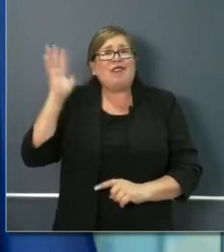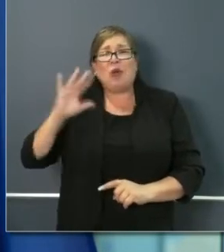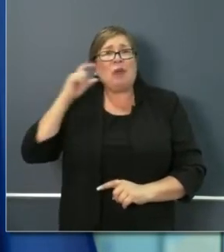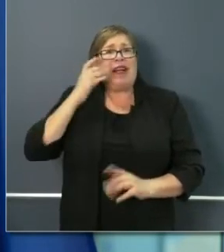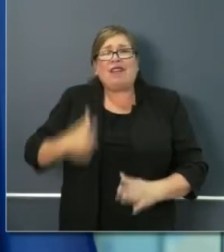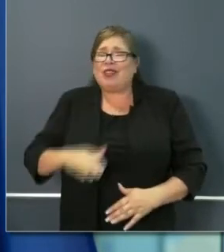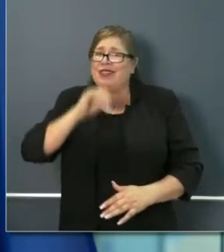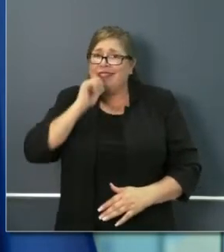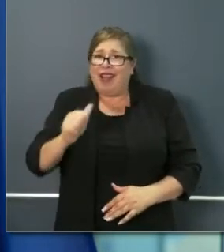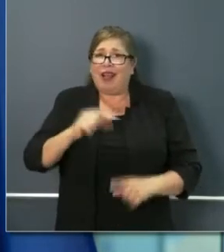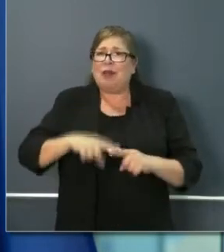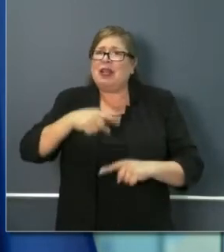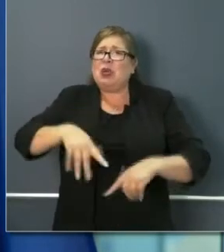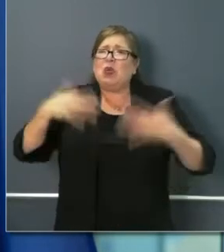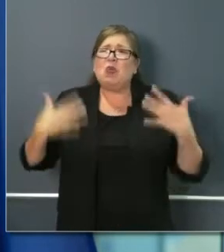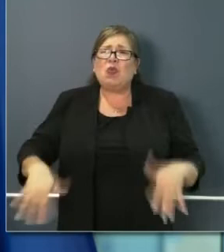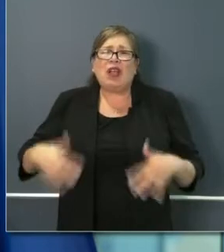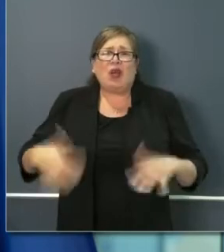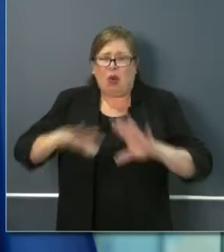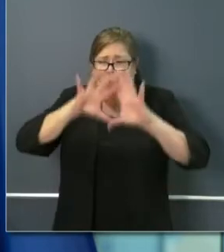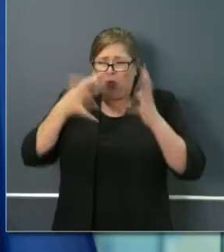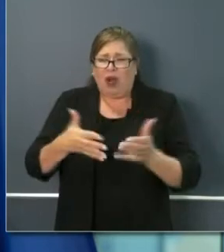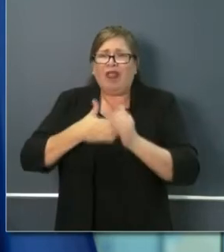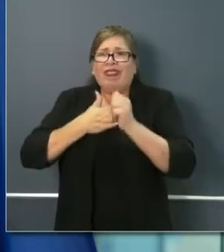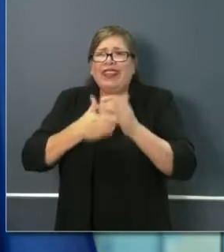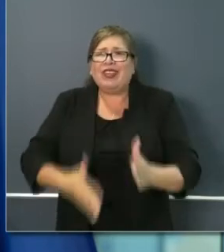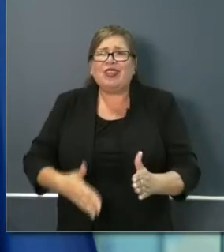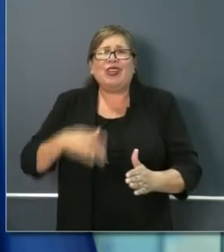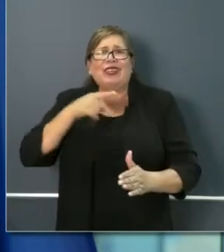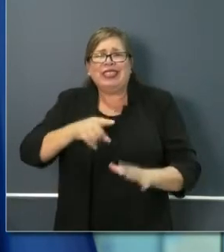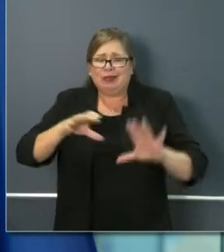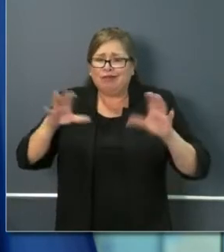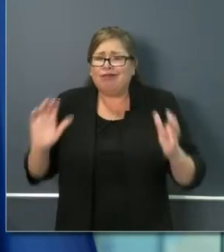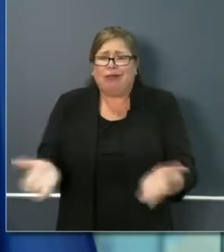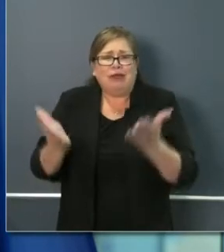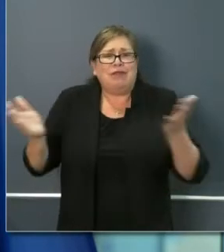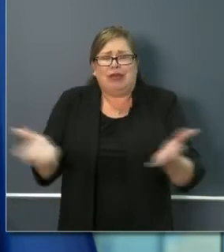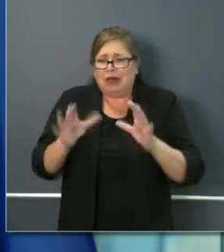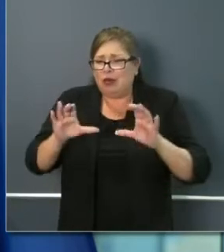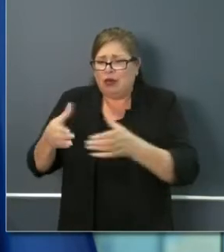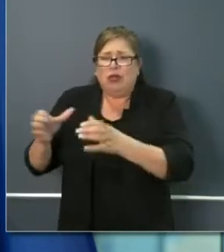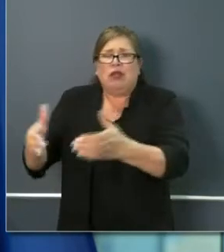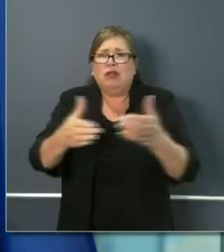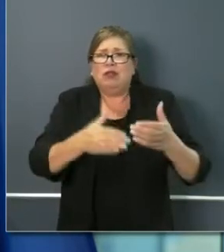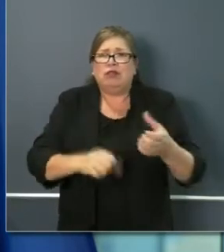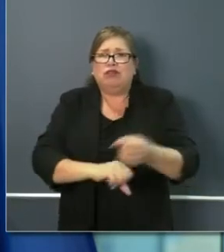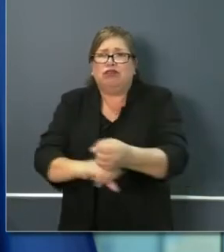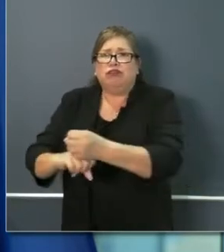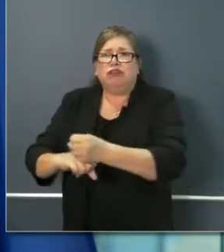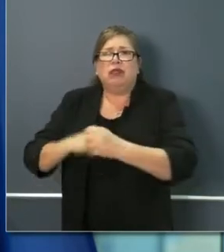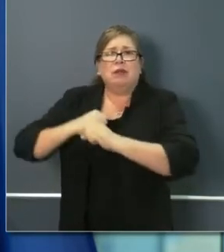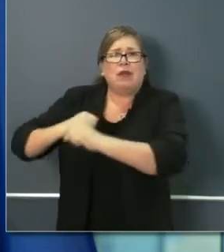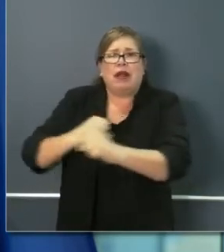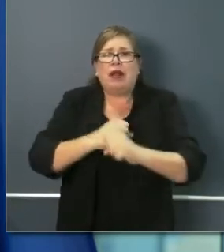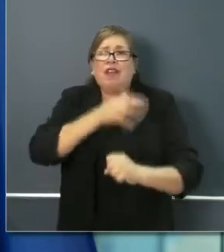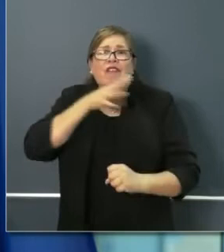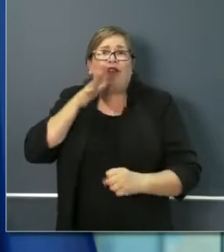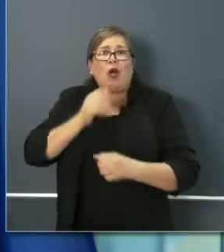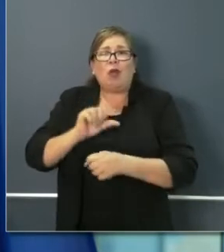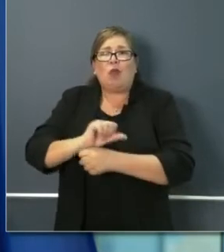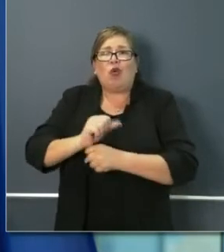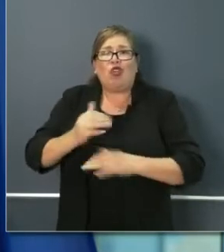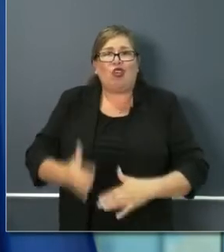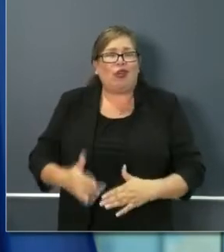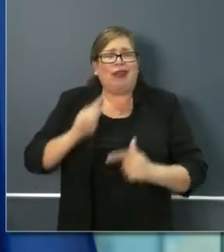from California and led the work to organize the farm workers and have provided so much bounty that so many of us take